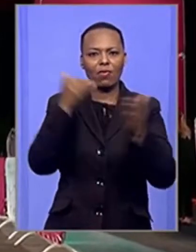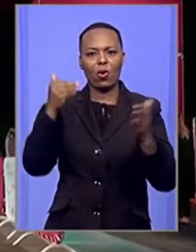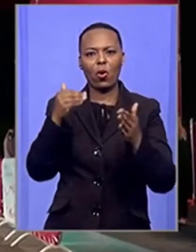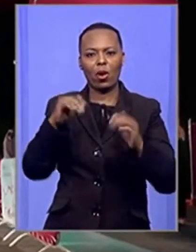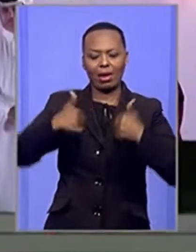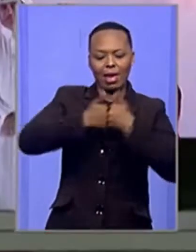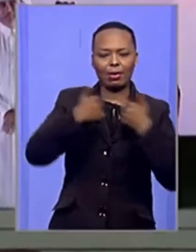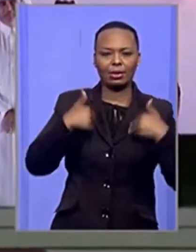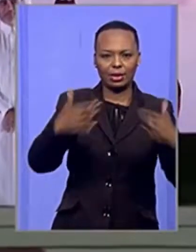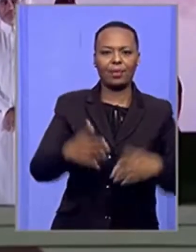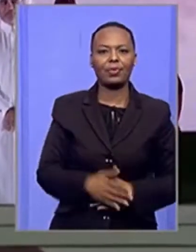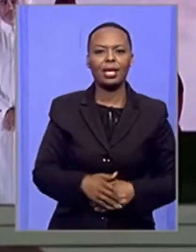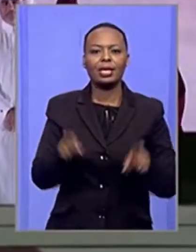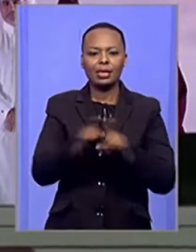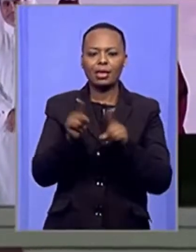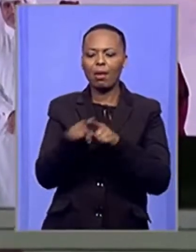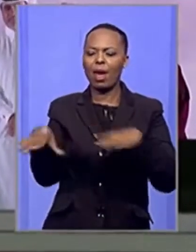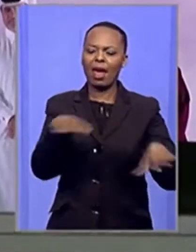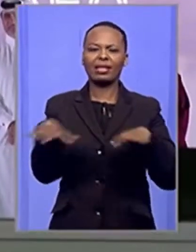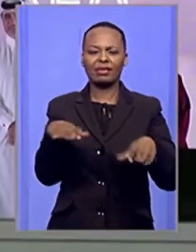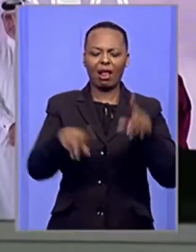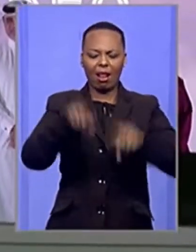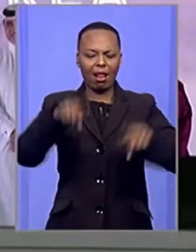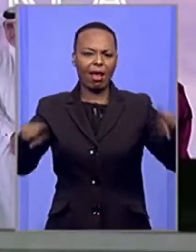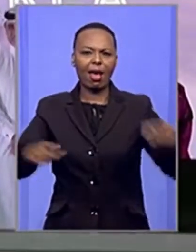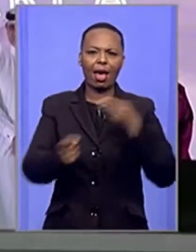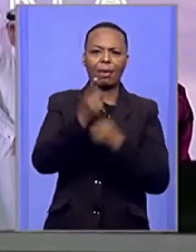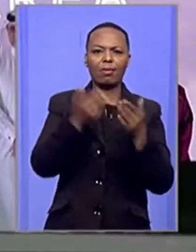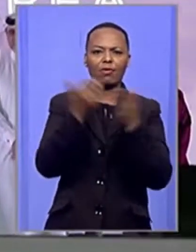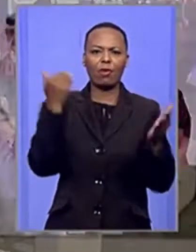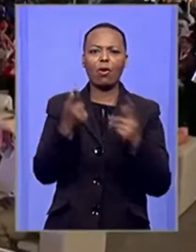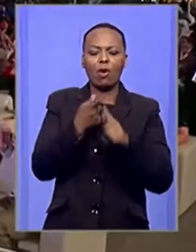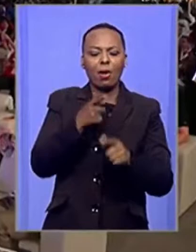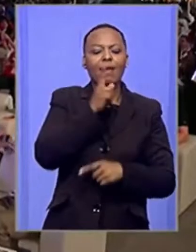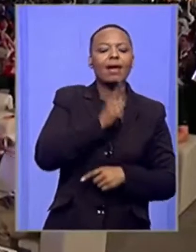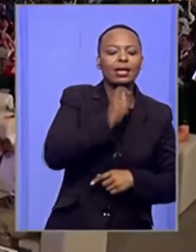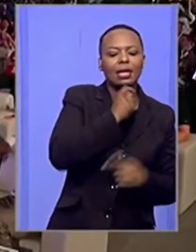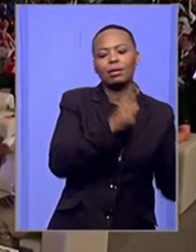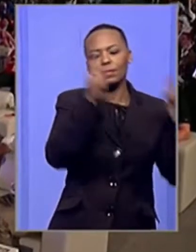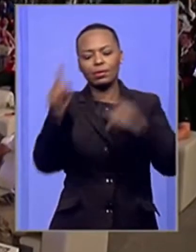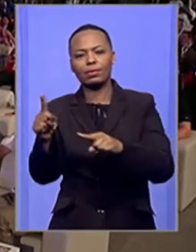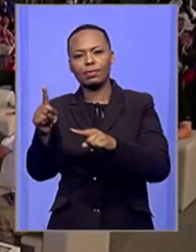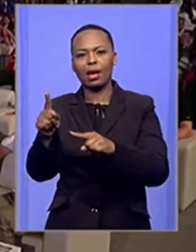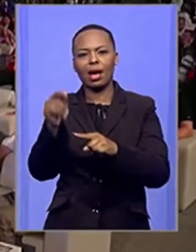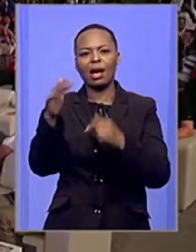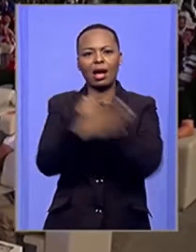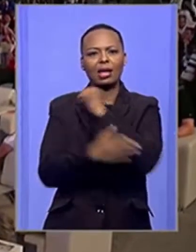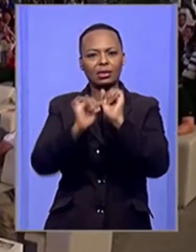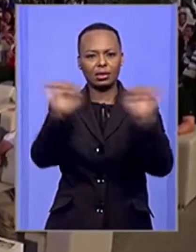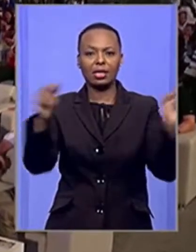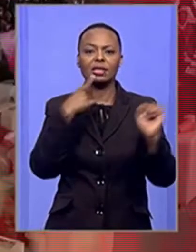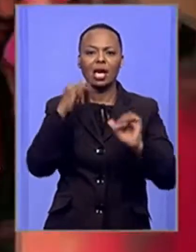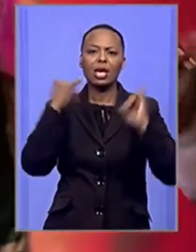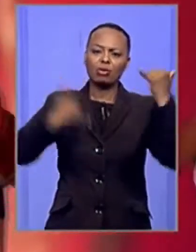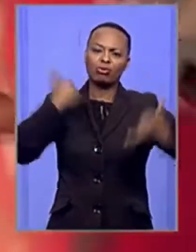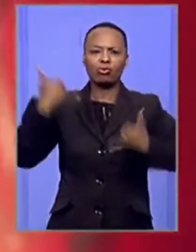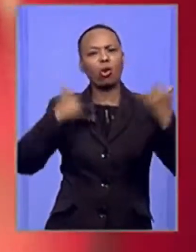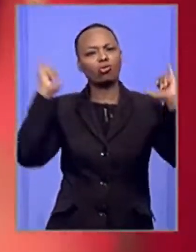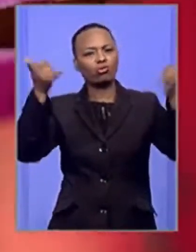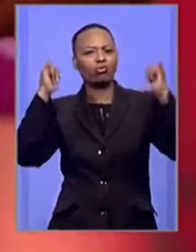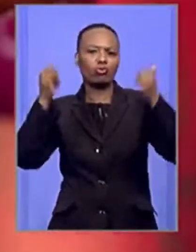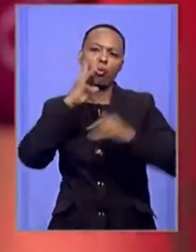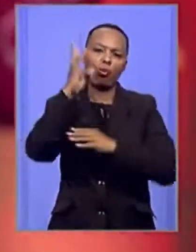se tla fana ka boithabiso ba Mohope wa Lefatshe ho bapalami pele ba tloha Qatar ba lebile naheng tsa bona. Bahlophisi ba lebeletse baeti ba